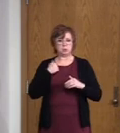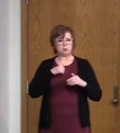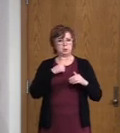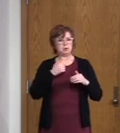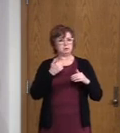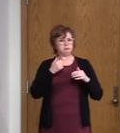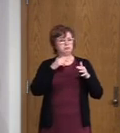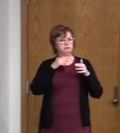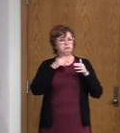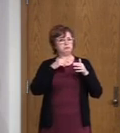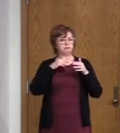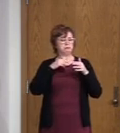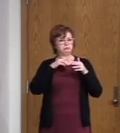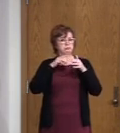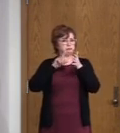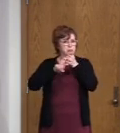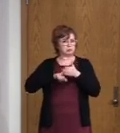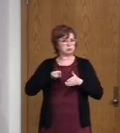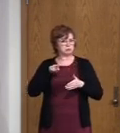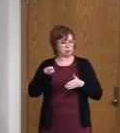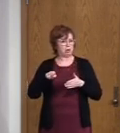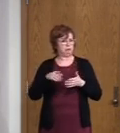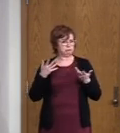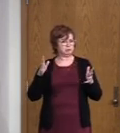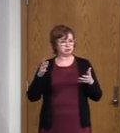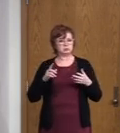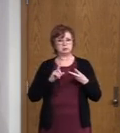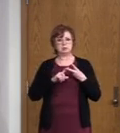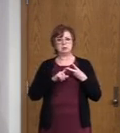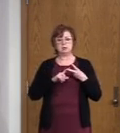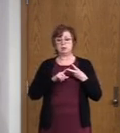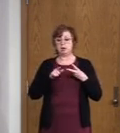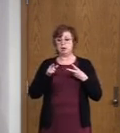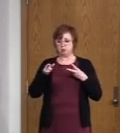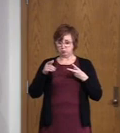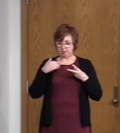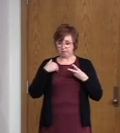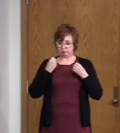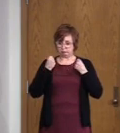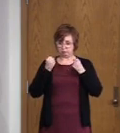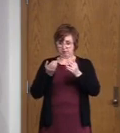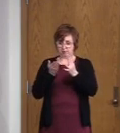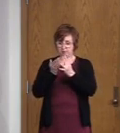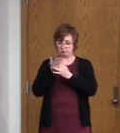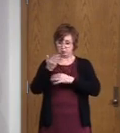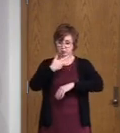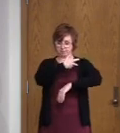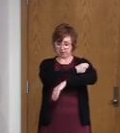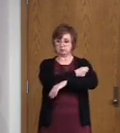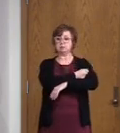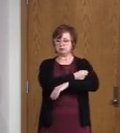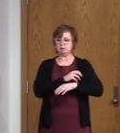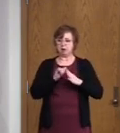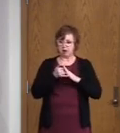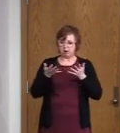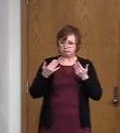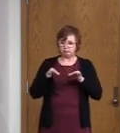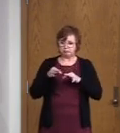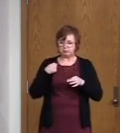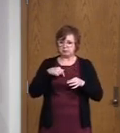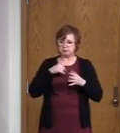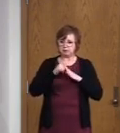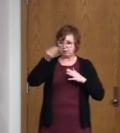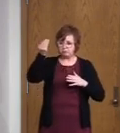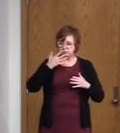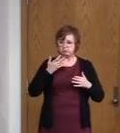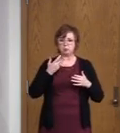aspect. In addition to how are they operating drive-throughs and other delivery methods. So those are important